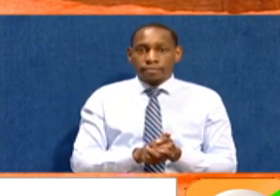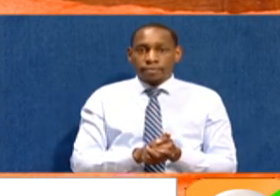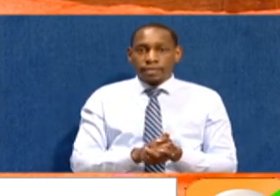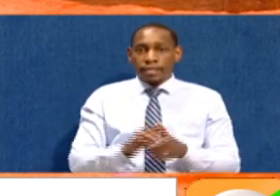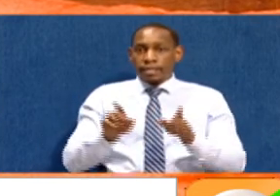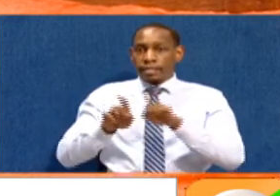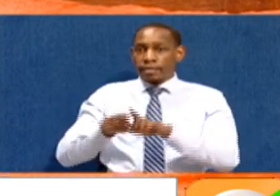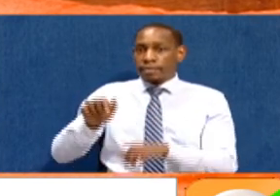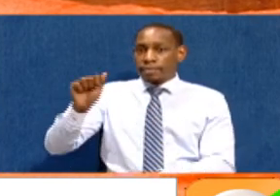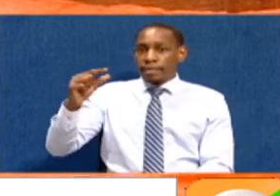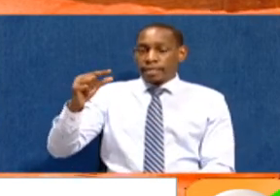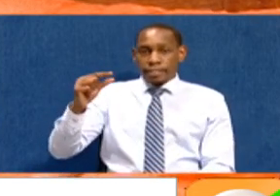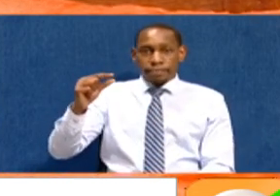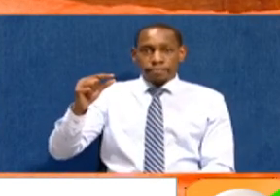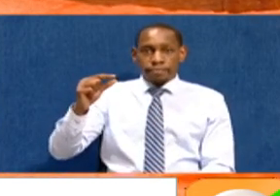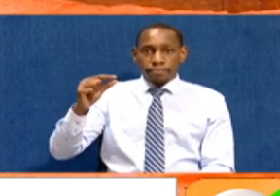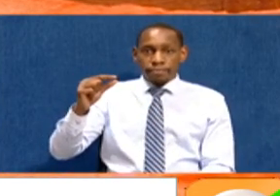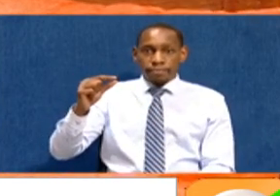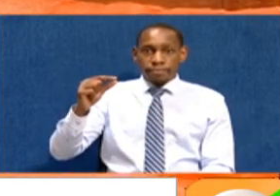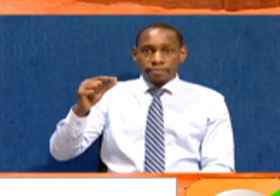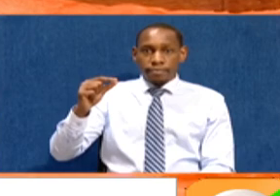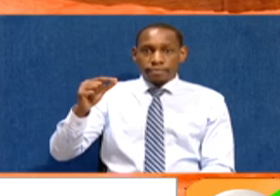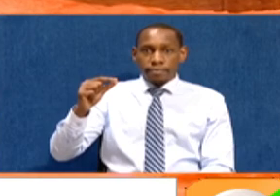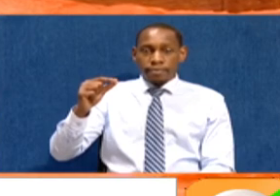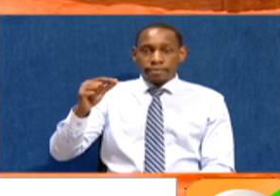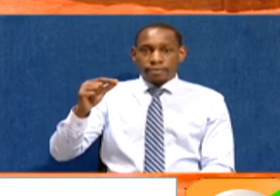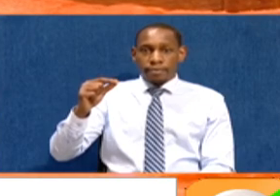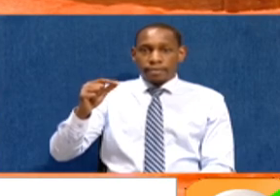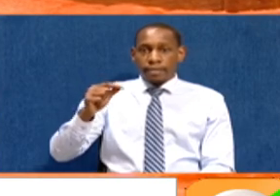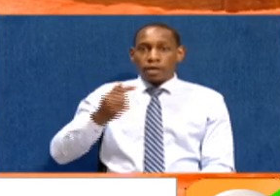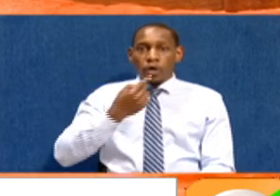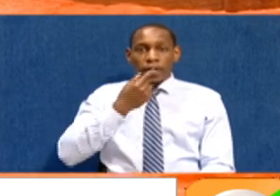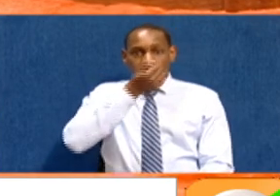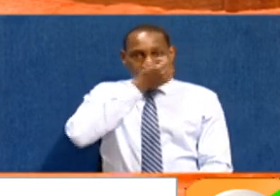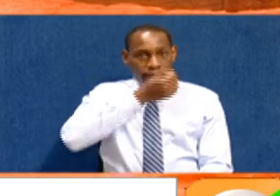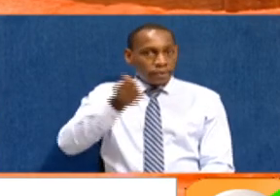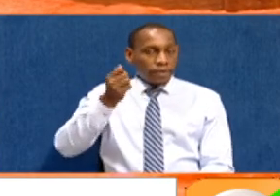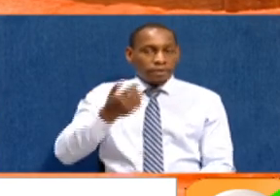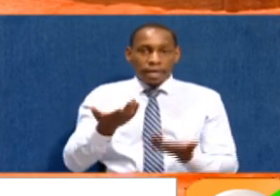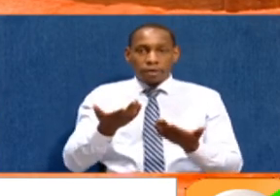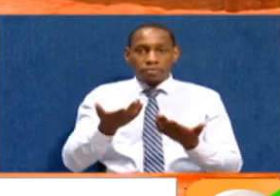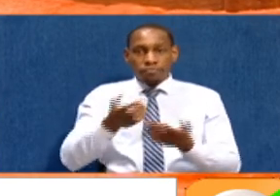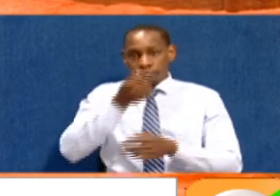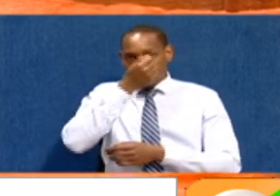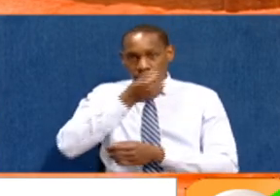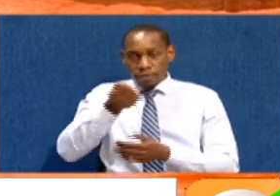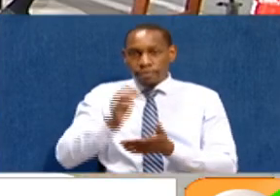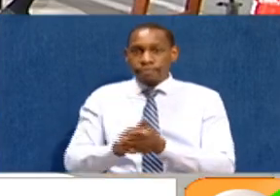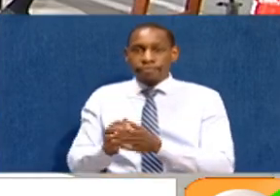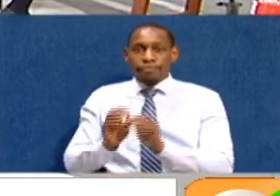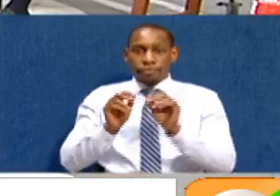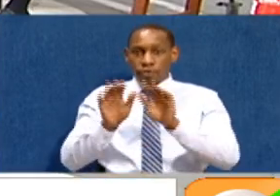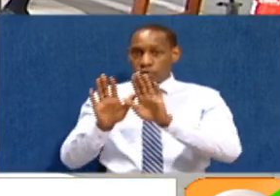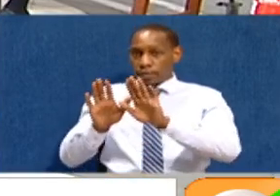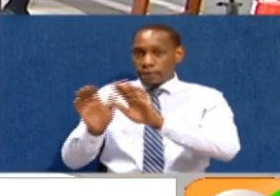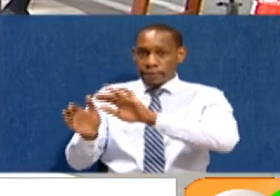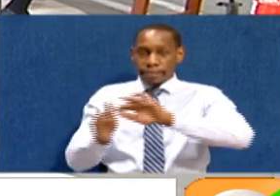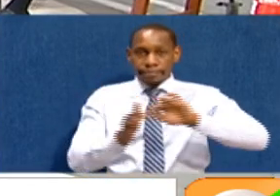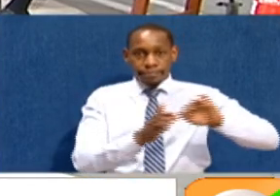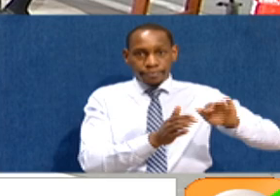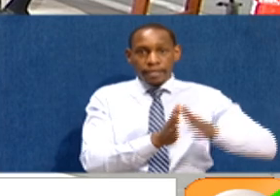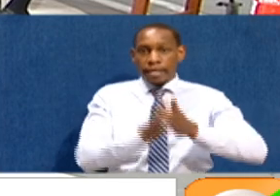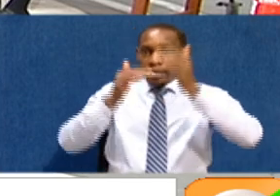attorney general wrote to me and told me ignore that, disregard that, I would disregard it. All right, hold that thought for a moment.